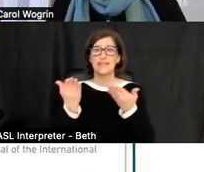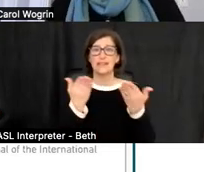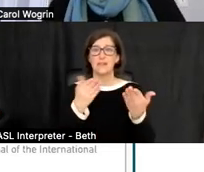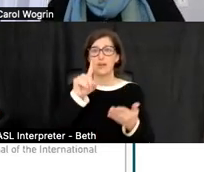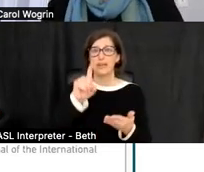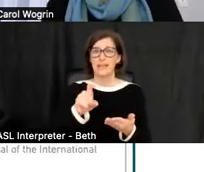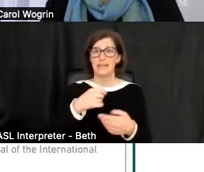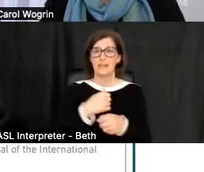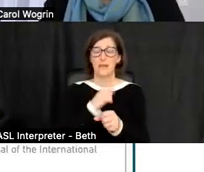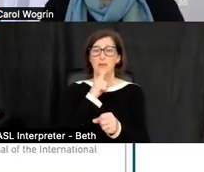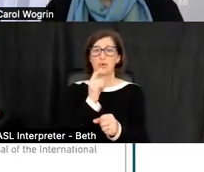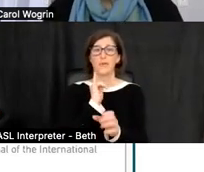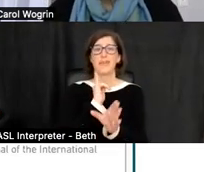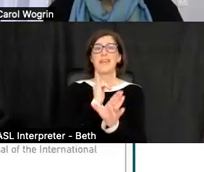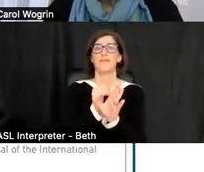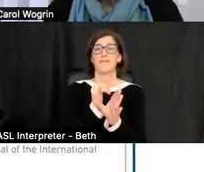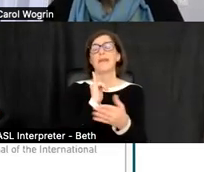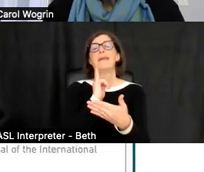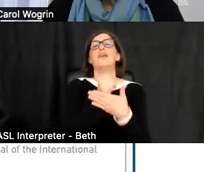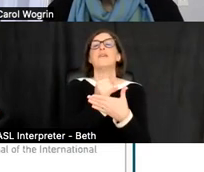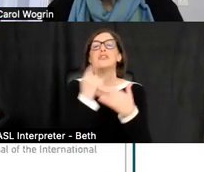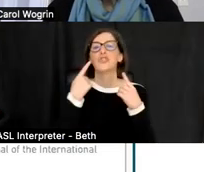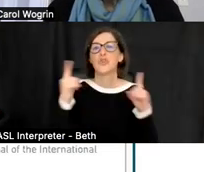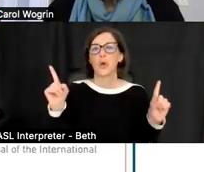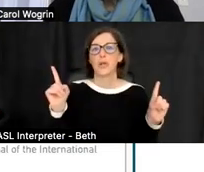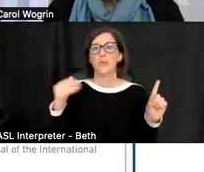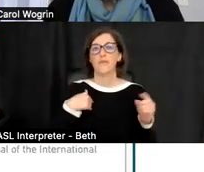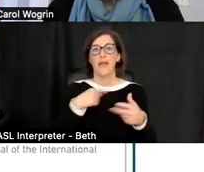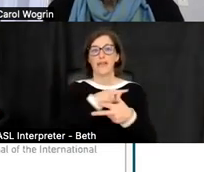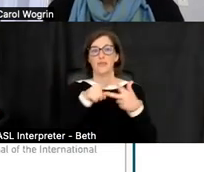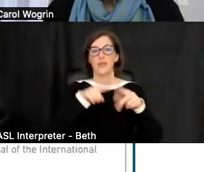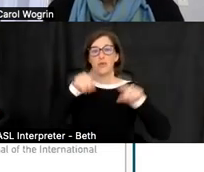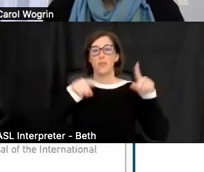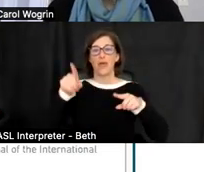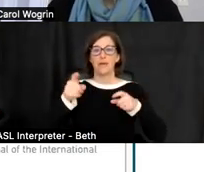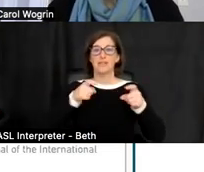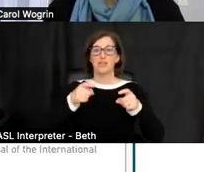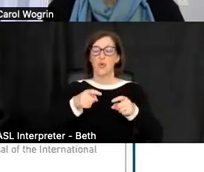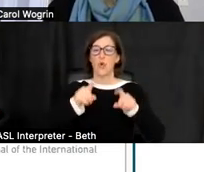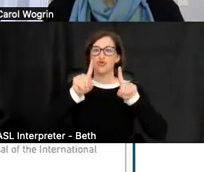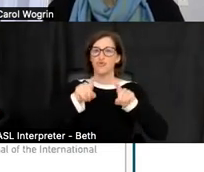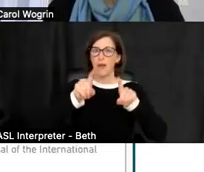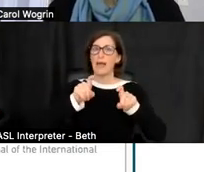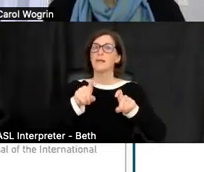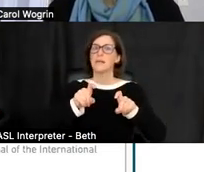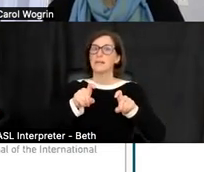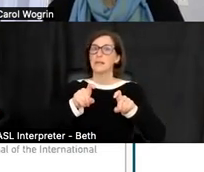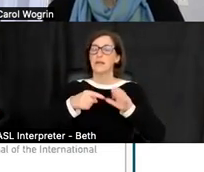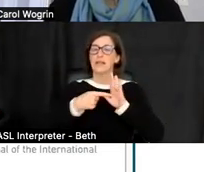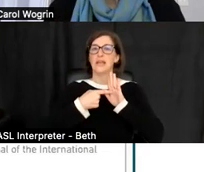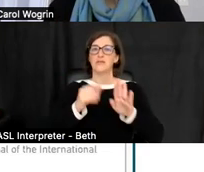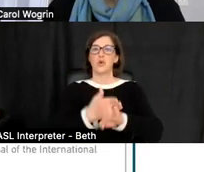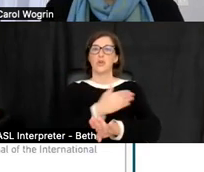that our interventions are working. We've also had 3 randomized controlled trials that have demonstrated that improved